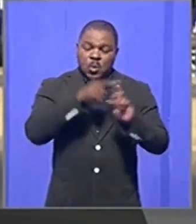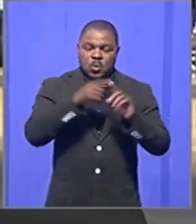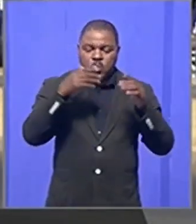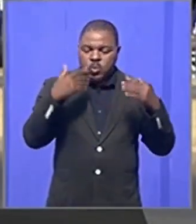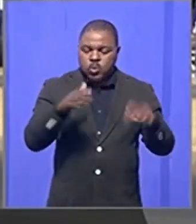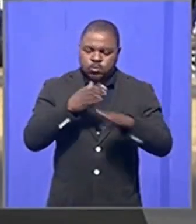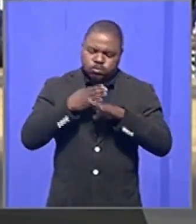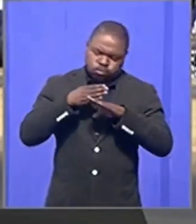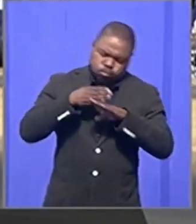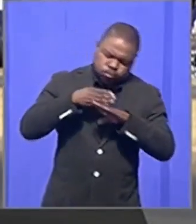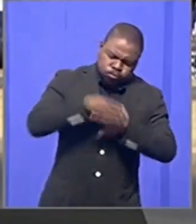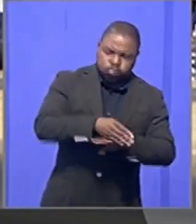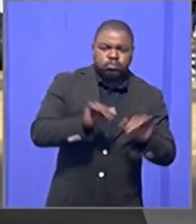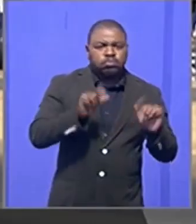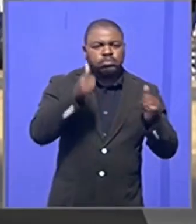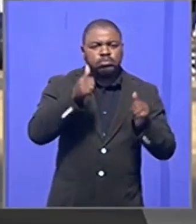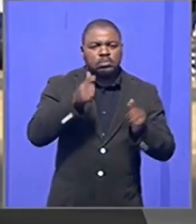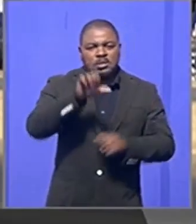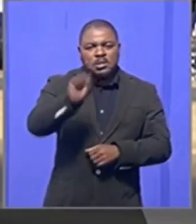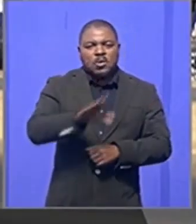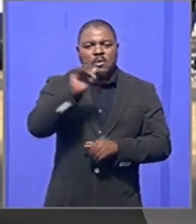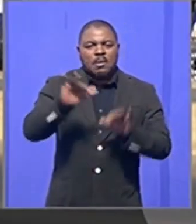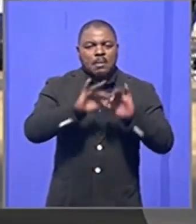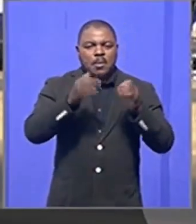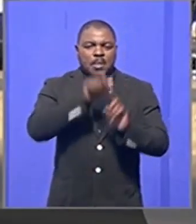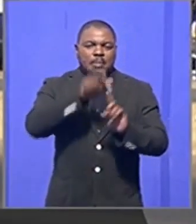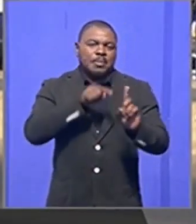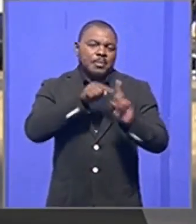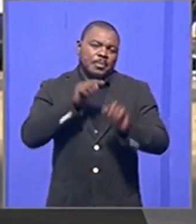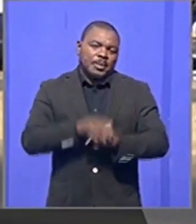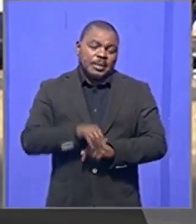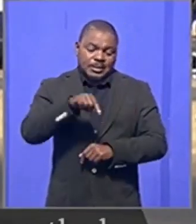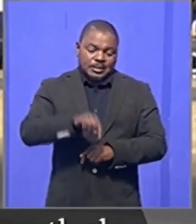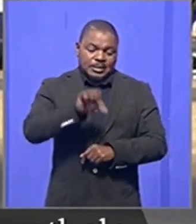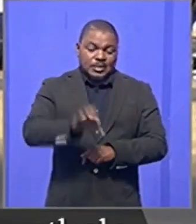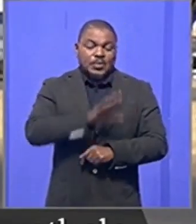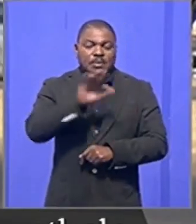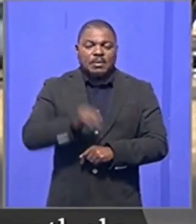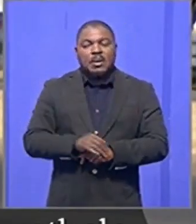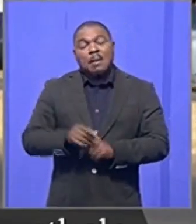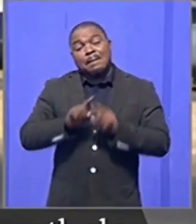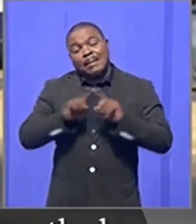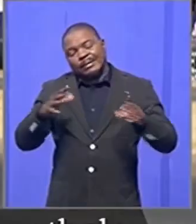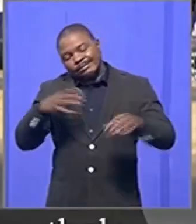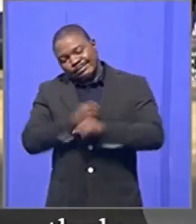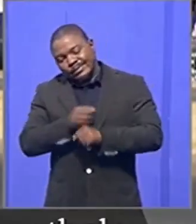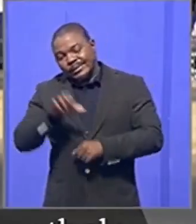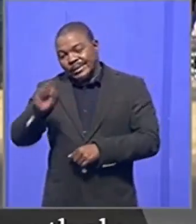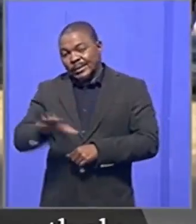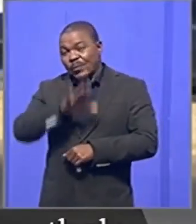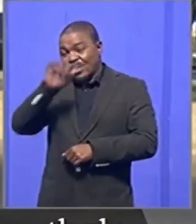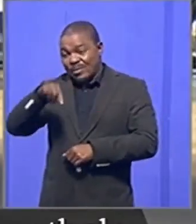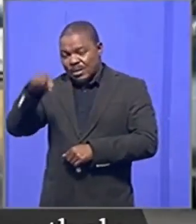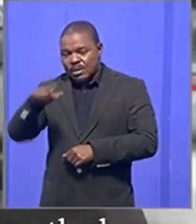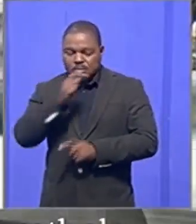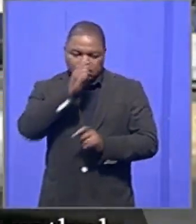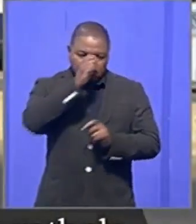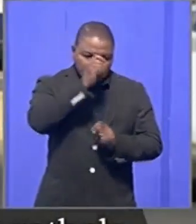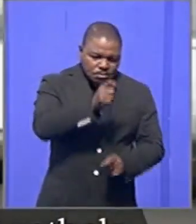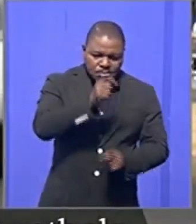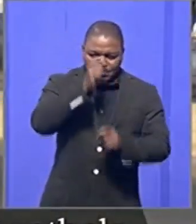football in this country. And unfortunately, we as a country, we don't recognize